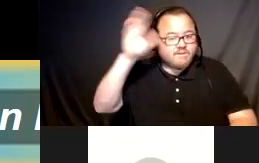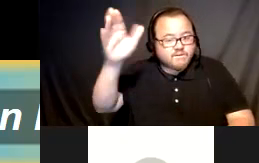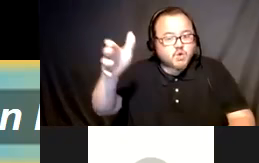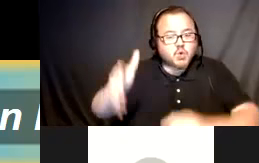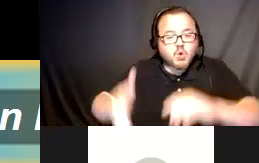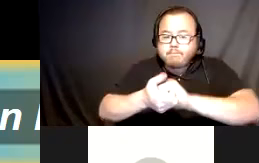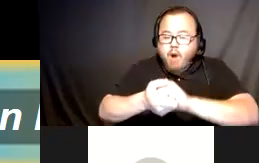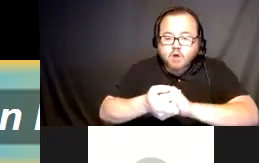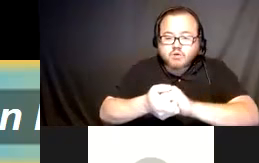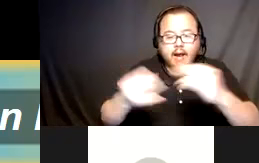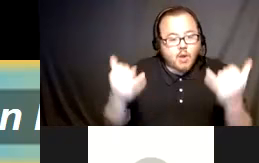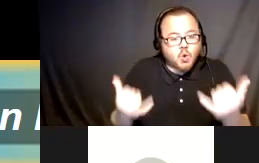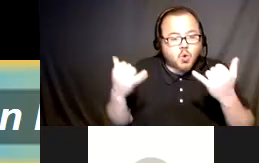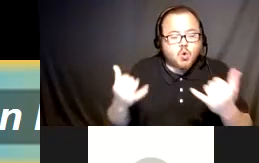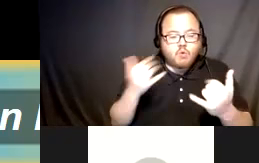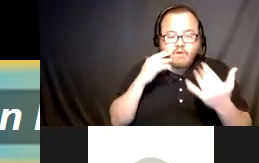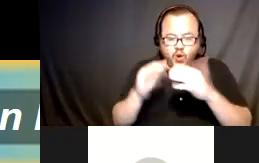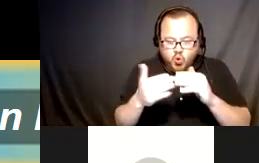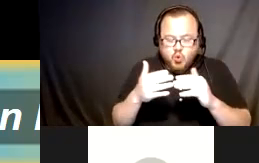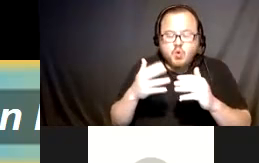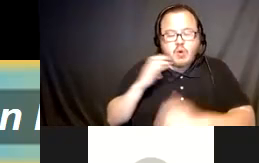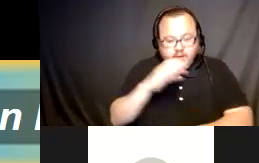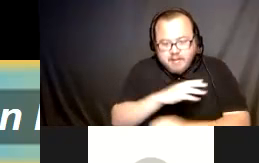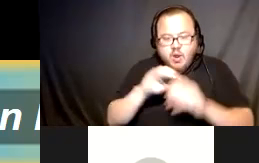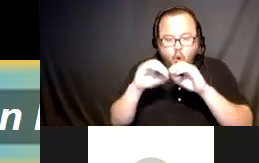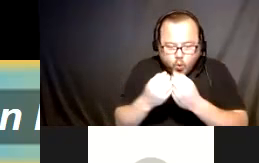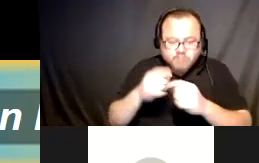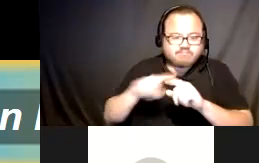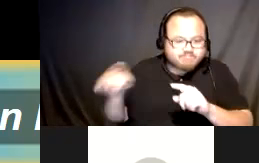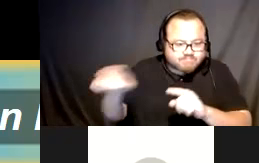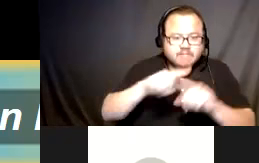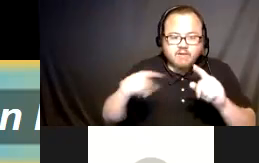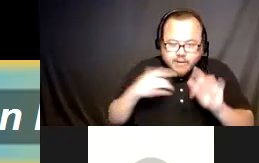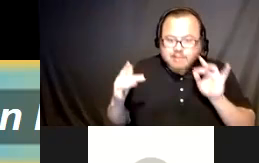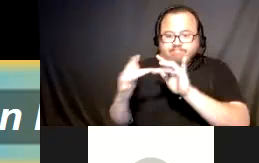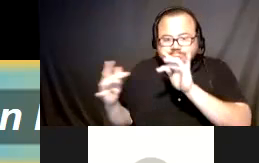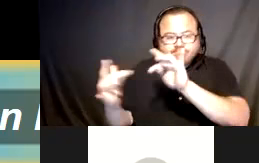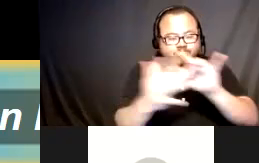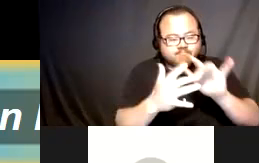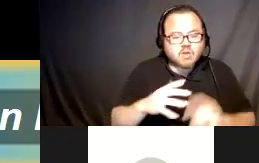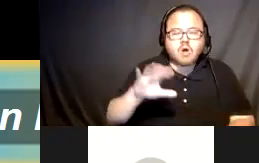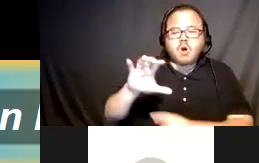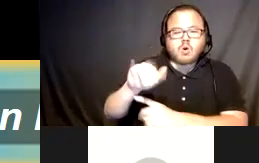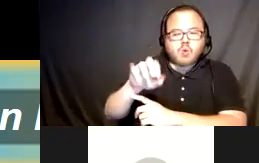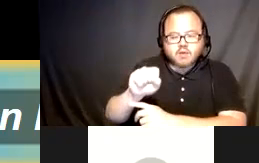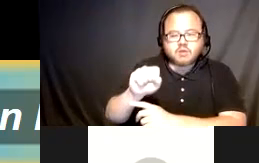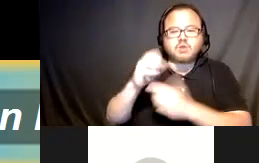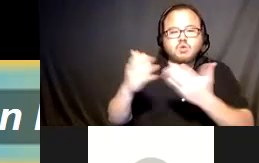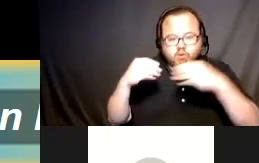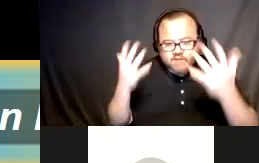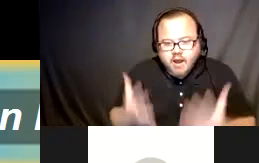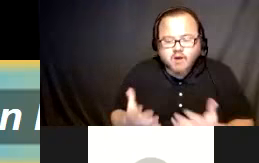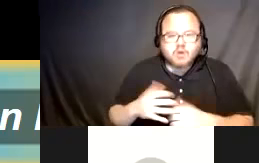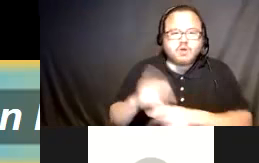include committee members and organizations that we've contacted, crisis service providers,